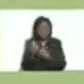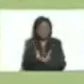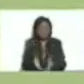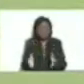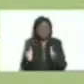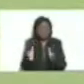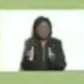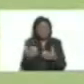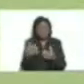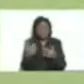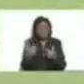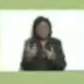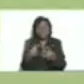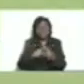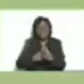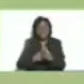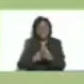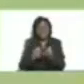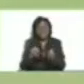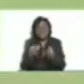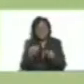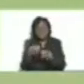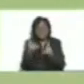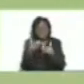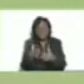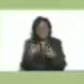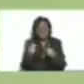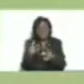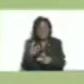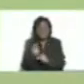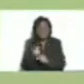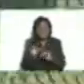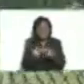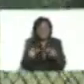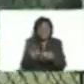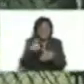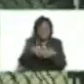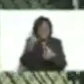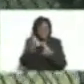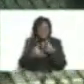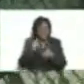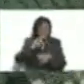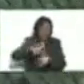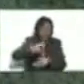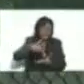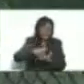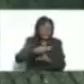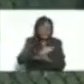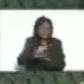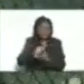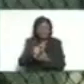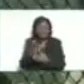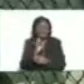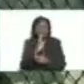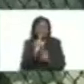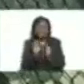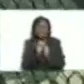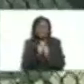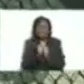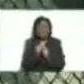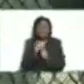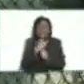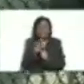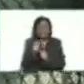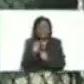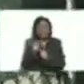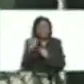local and regional tennis players in action trying to lock up their spots in the finals later this week. We caught up with the BLTA official as well as a pair